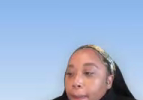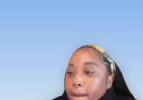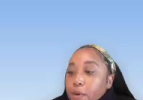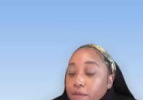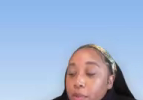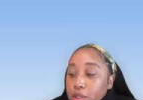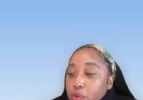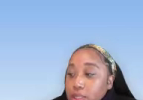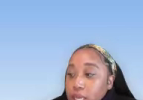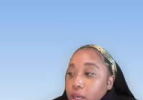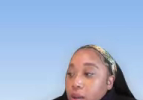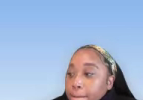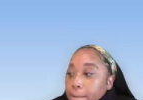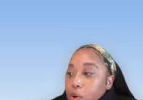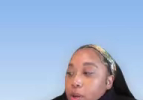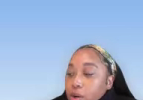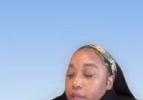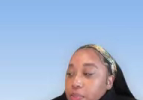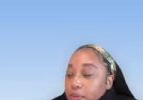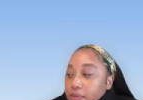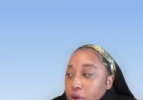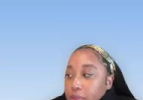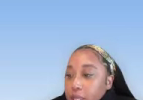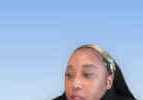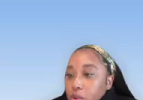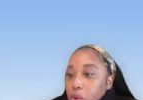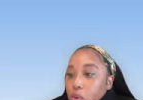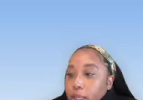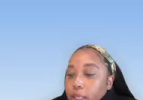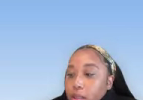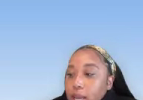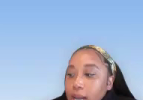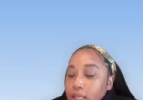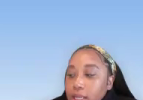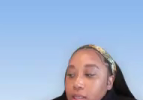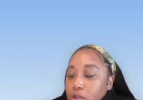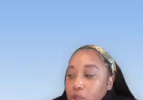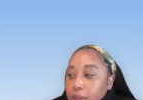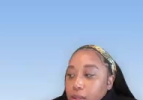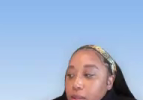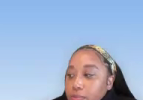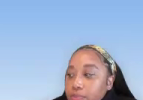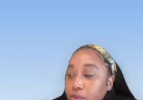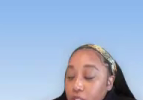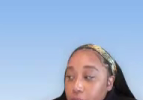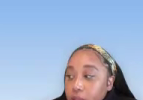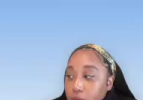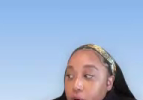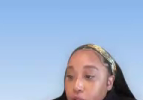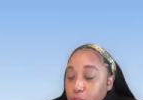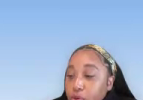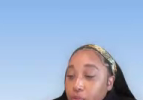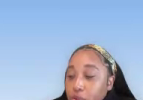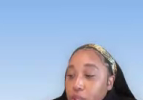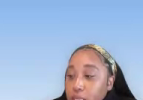savings. Before Measure 110, Oregon arrested people for drug possession while ranking nearly last in access to treatment. In